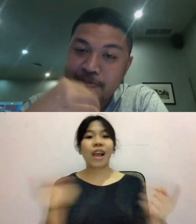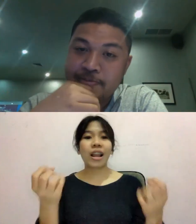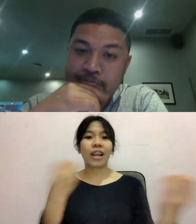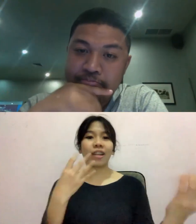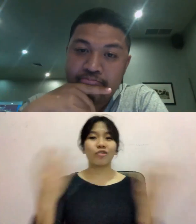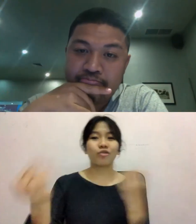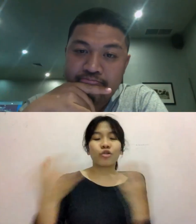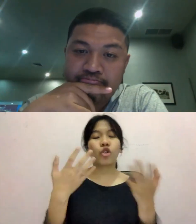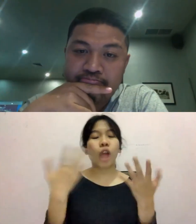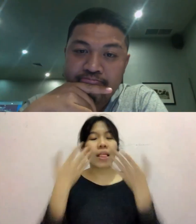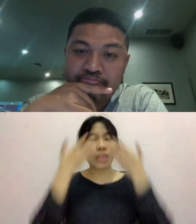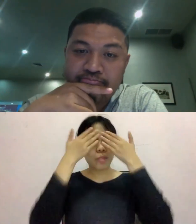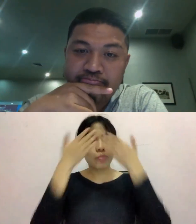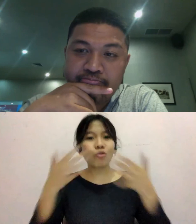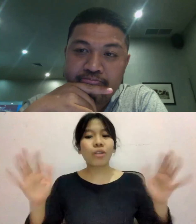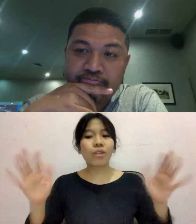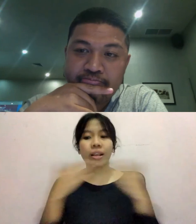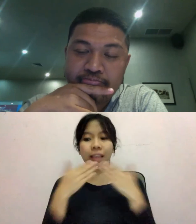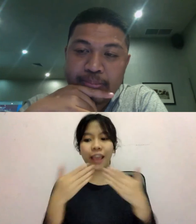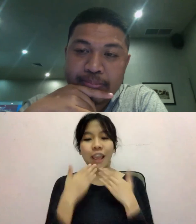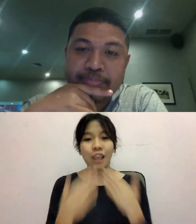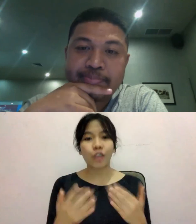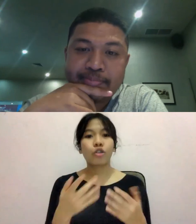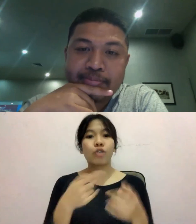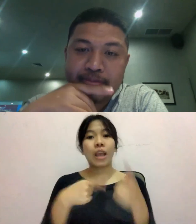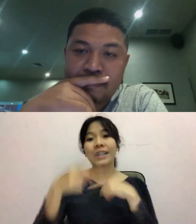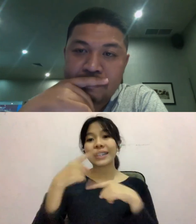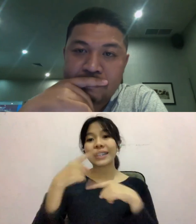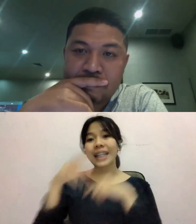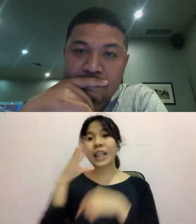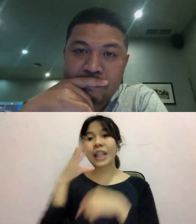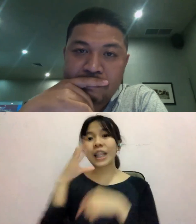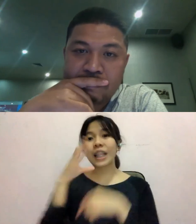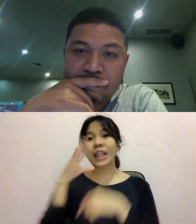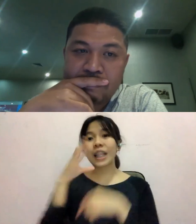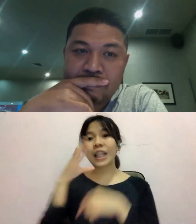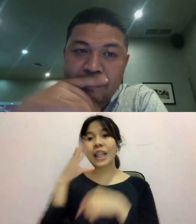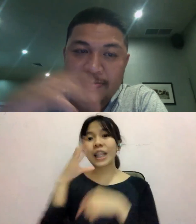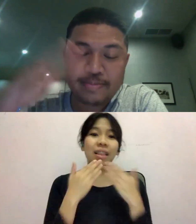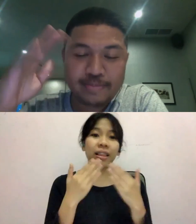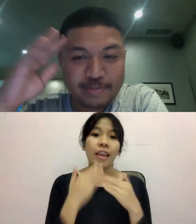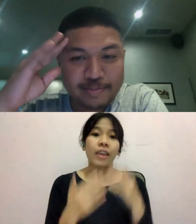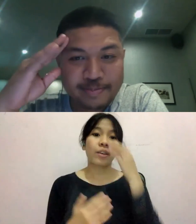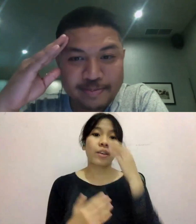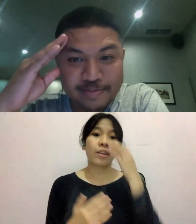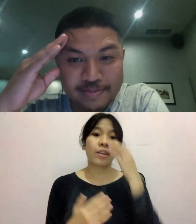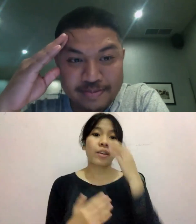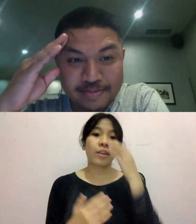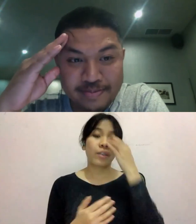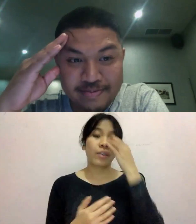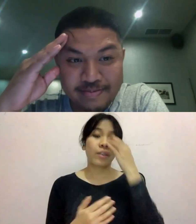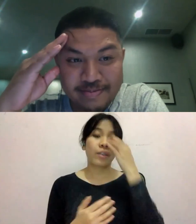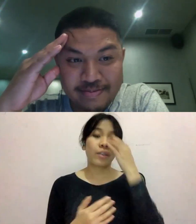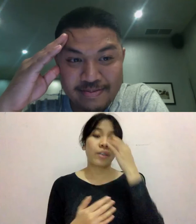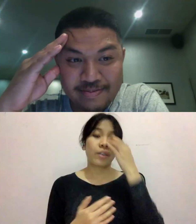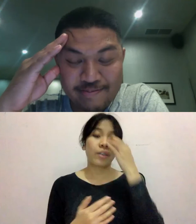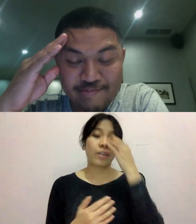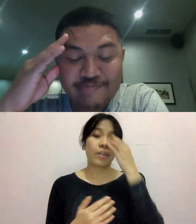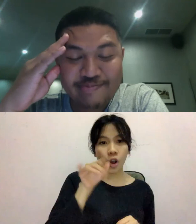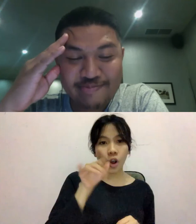so much for sharing your experiences. And Khozy, wish you well on the movie,